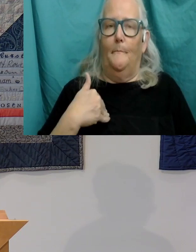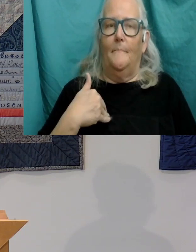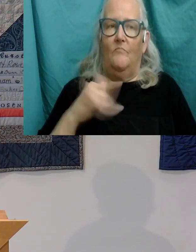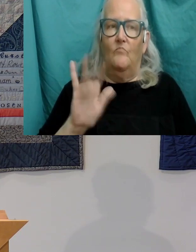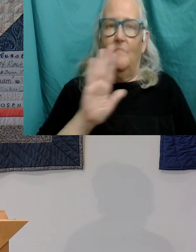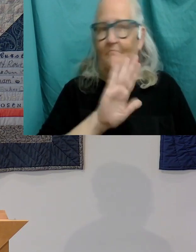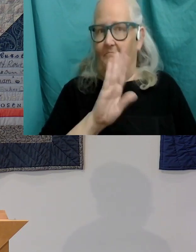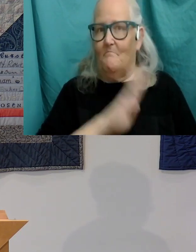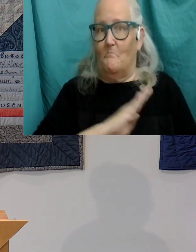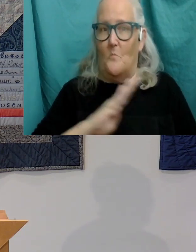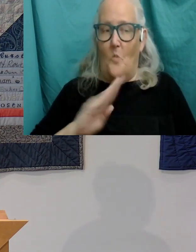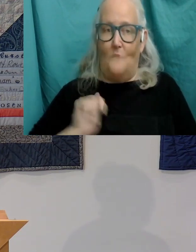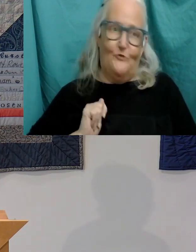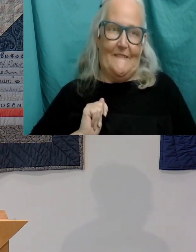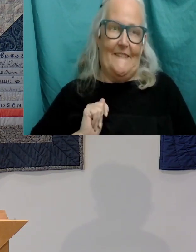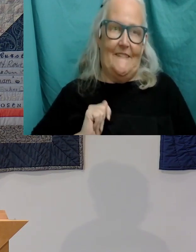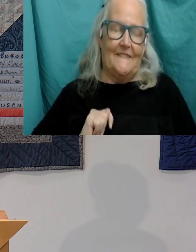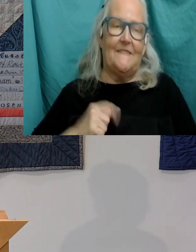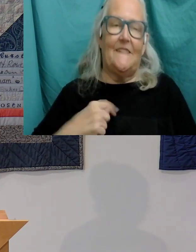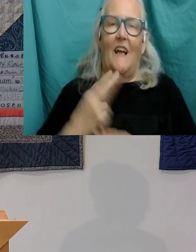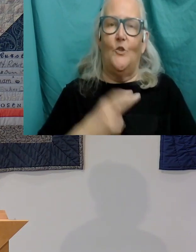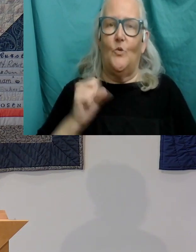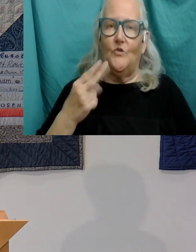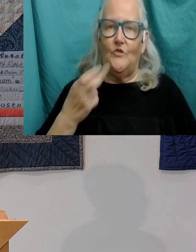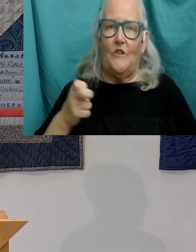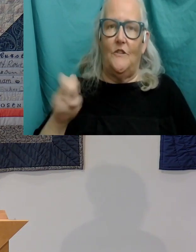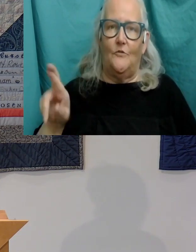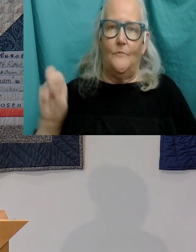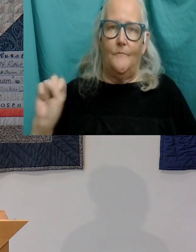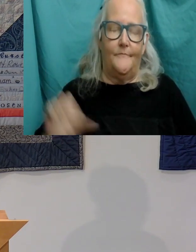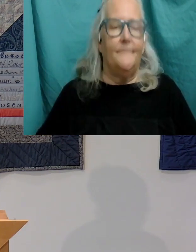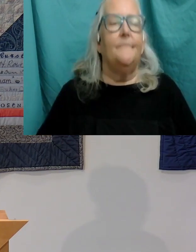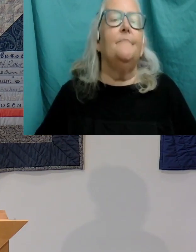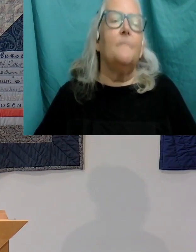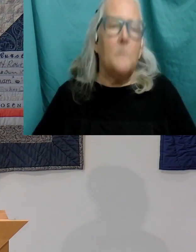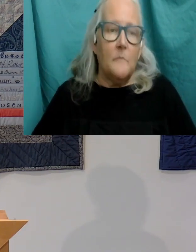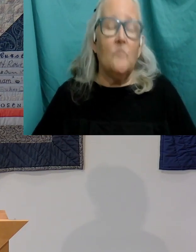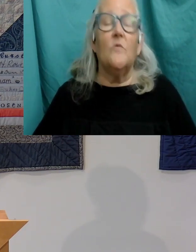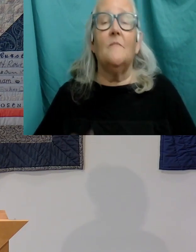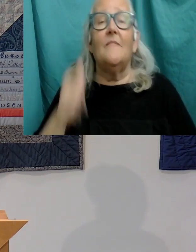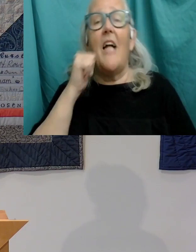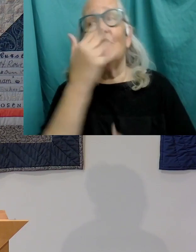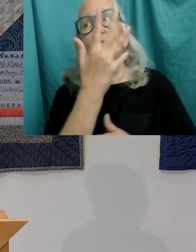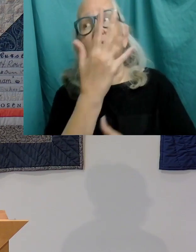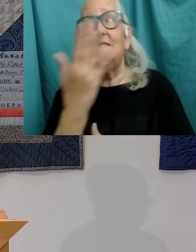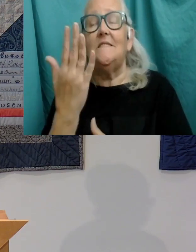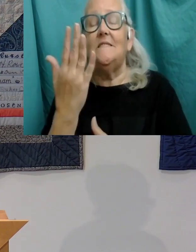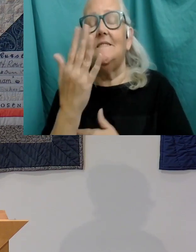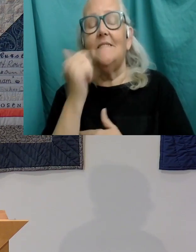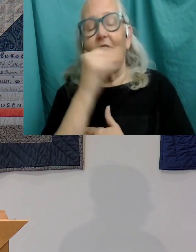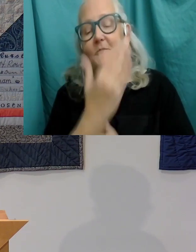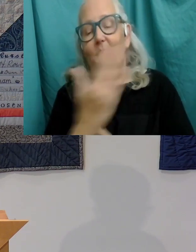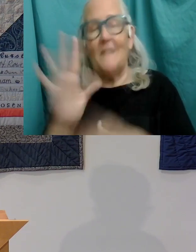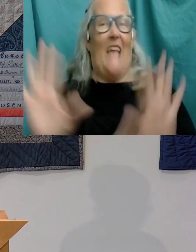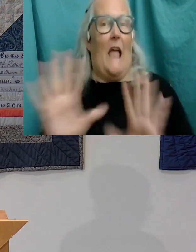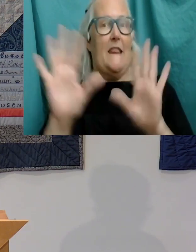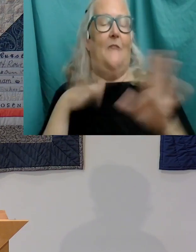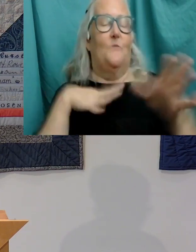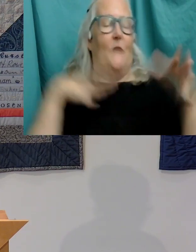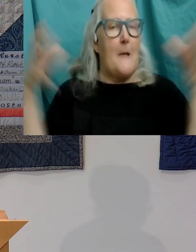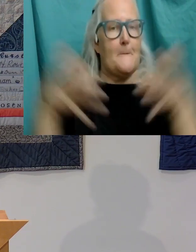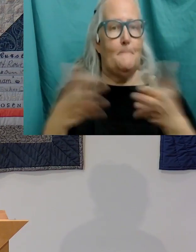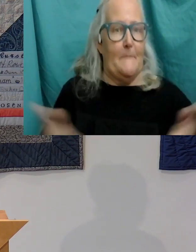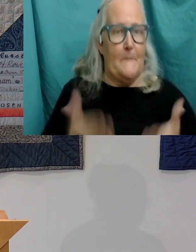of Trustees. My pronouns are she and her. We gather for worship every Sunday morning here at